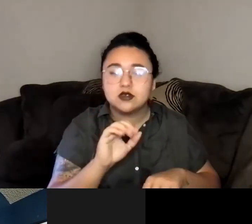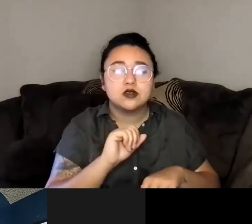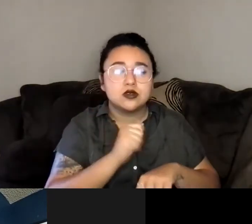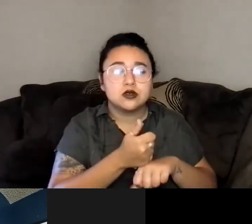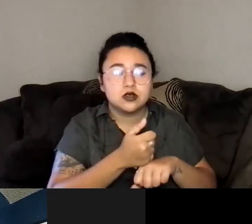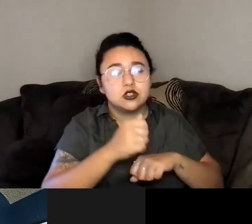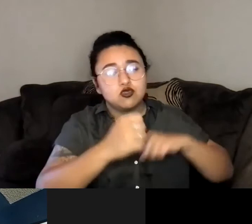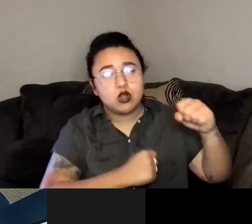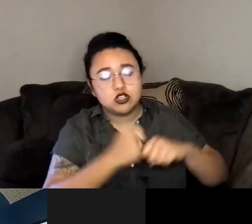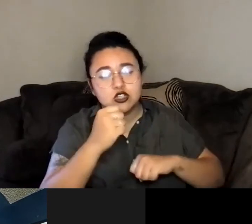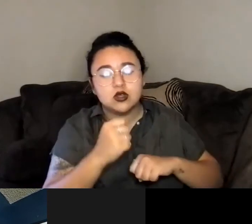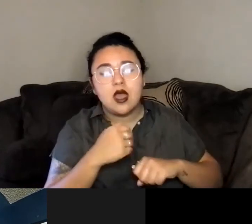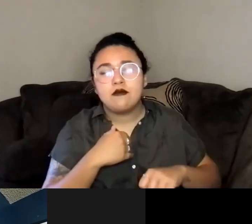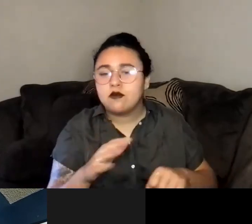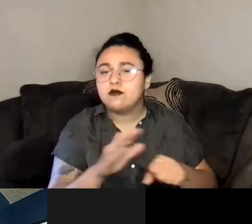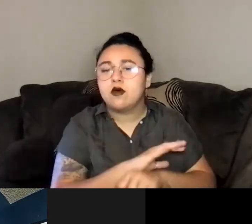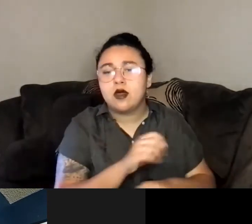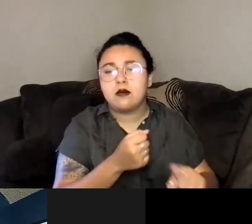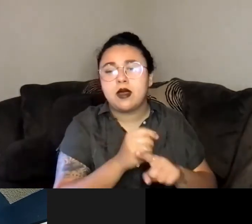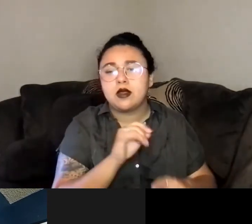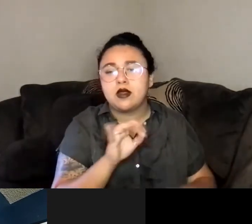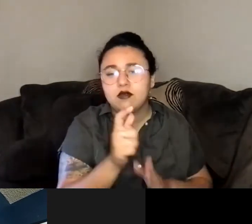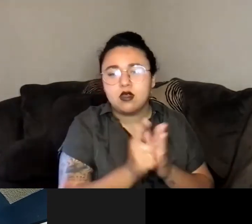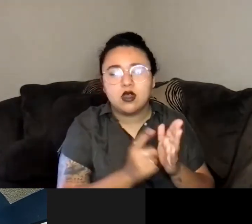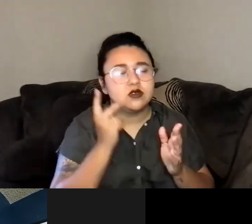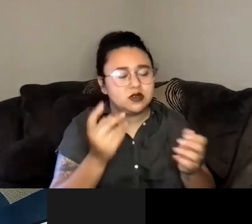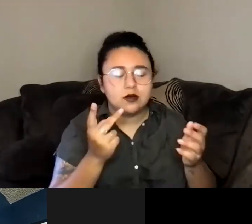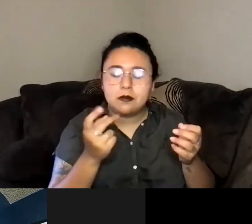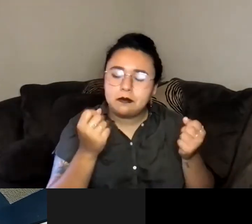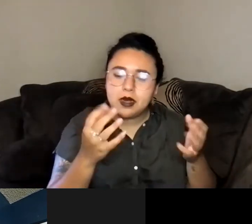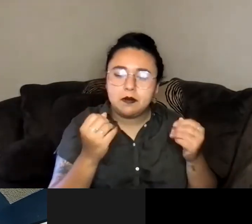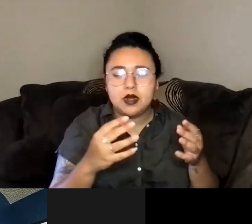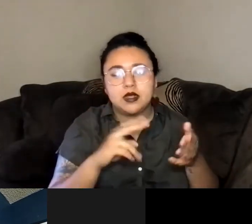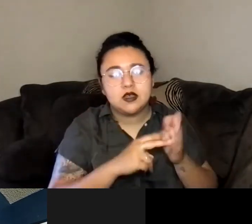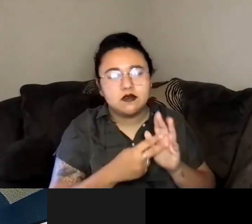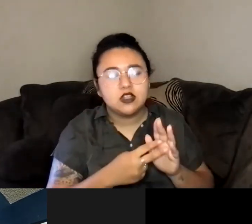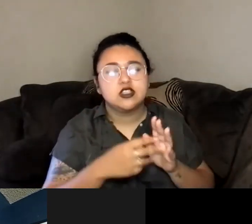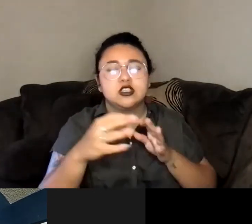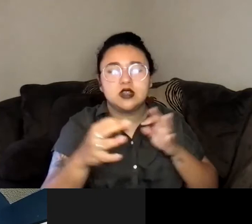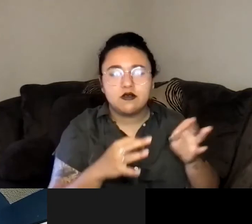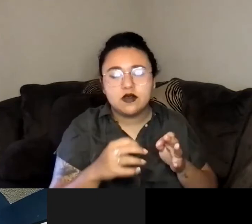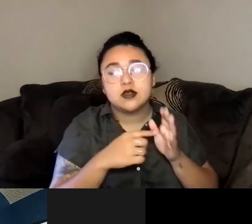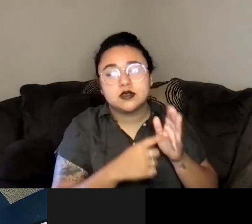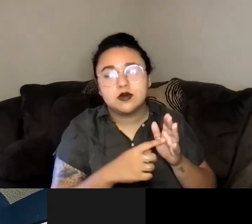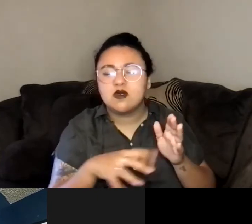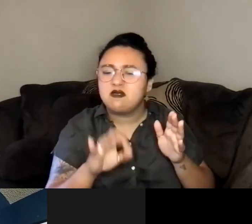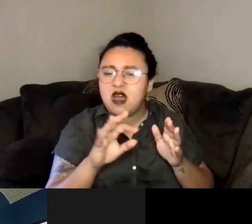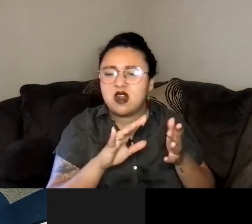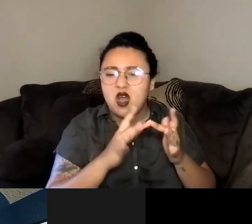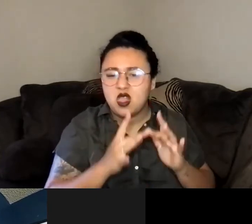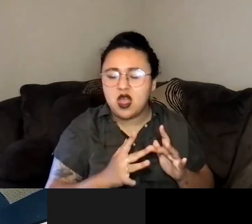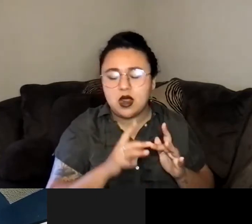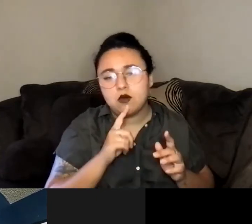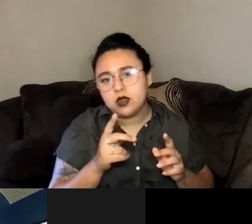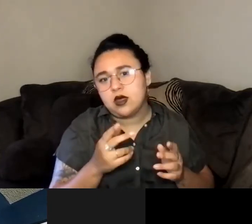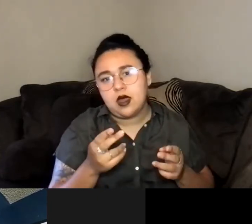law. And this is where you see lots of definitions and examples. So you can find this online, and I highly recommend looking at it.